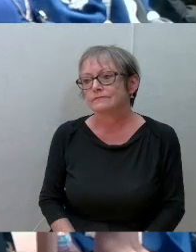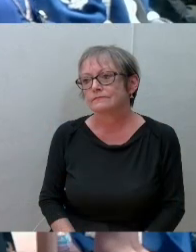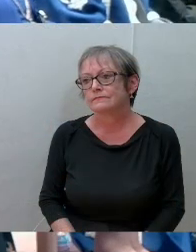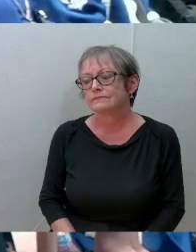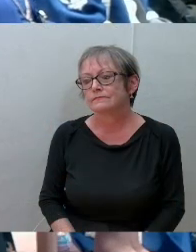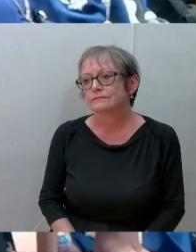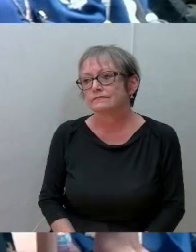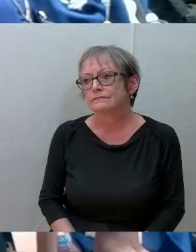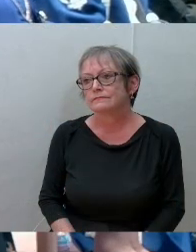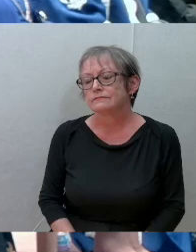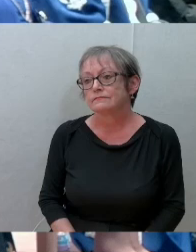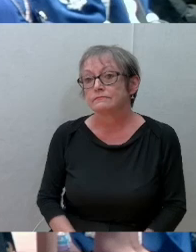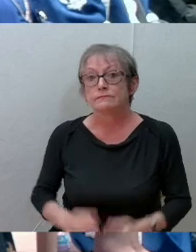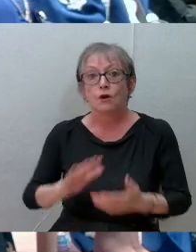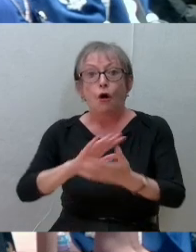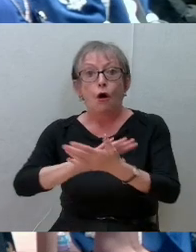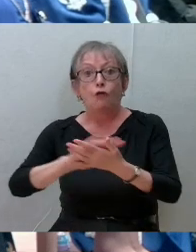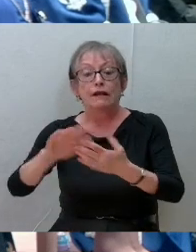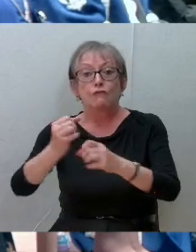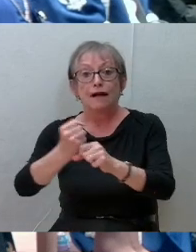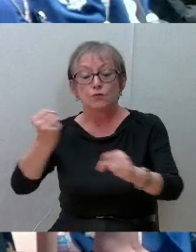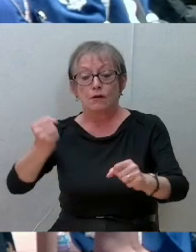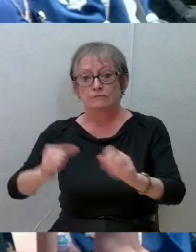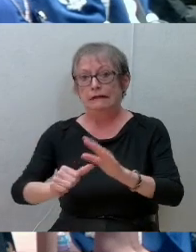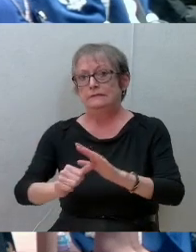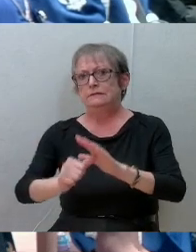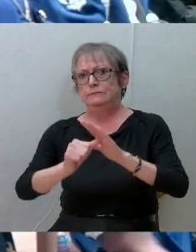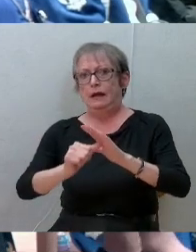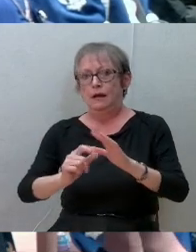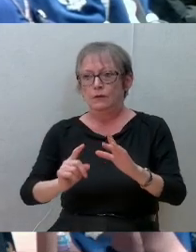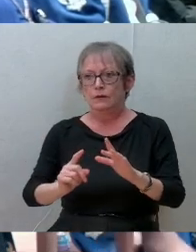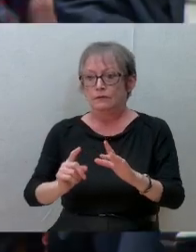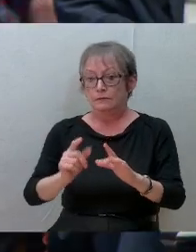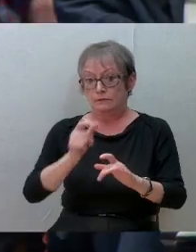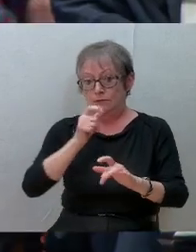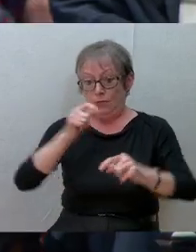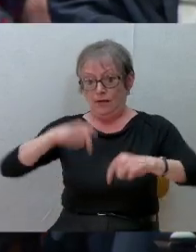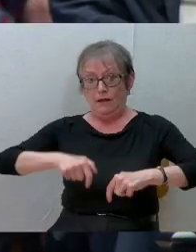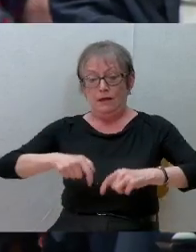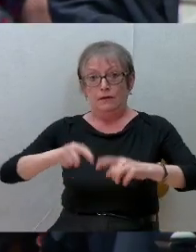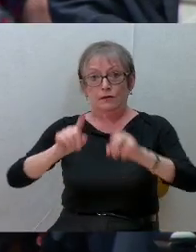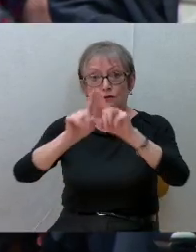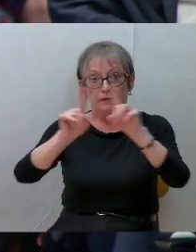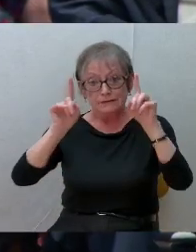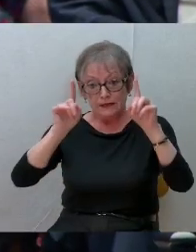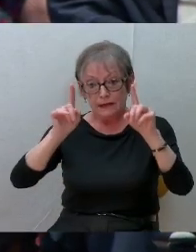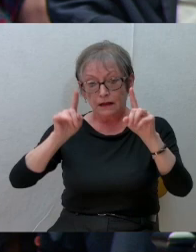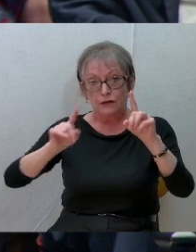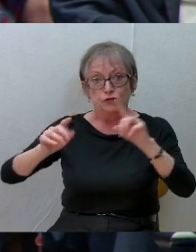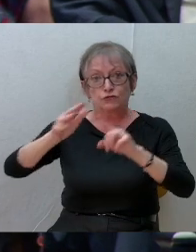Now, our honorary graduate has inspired us about who we are as a university, our social